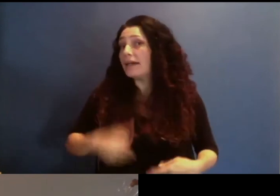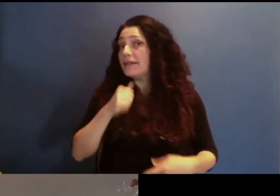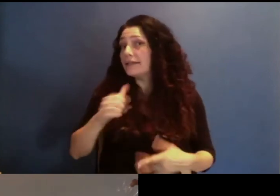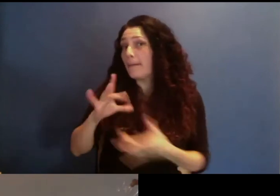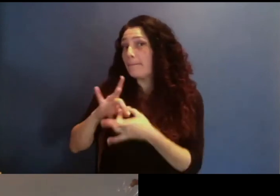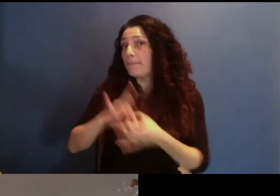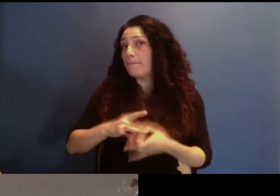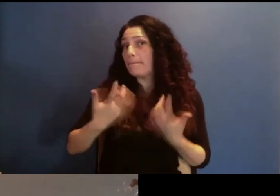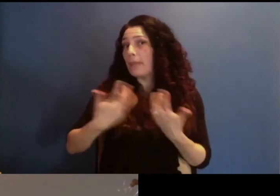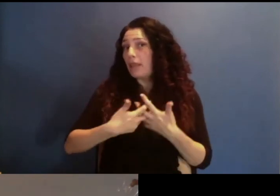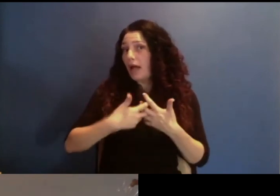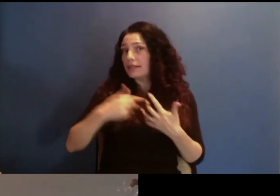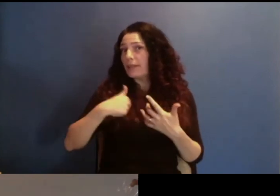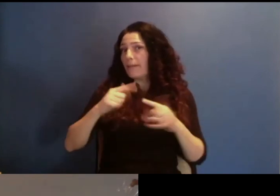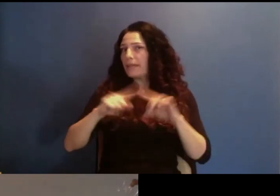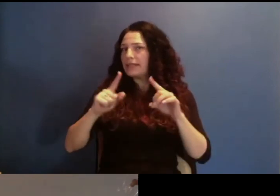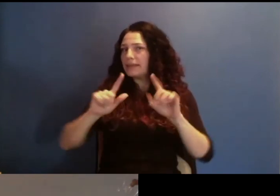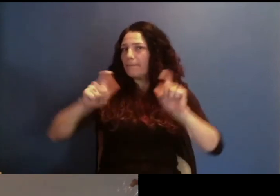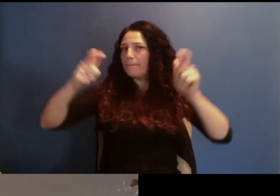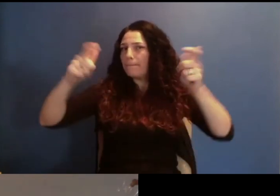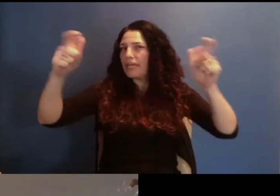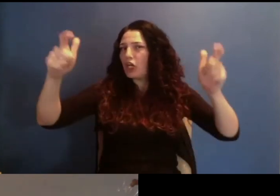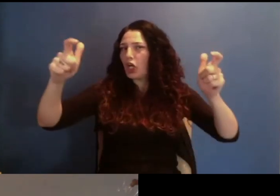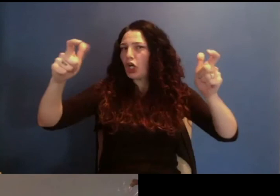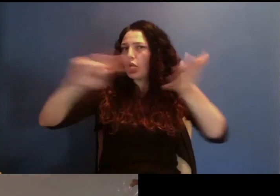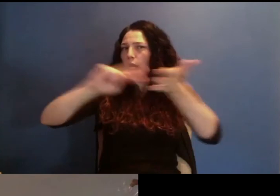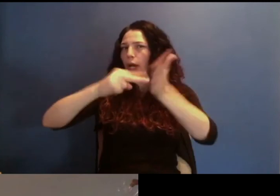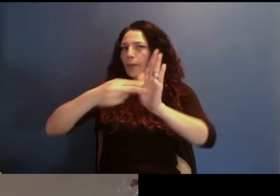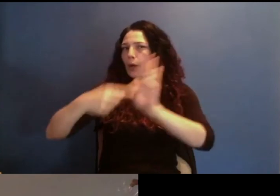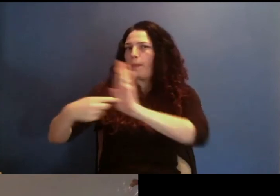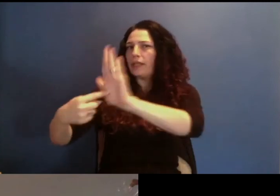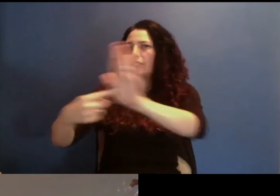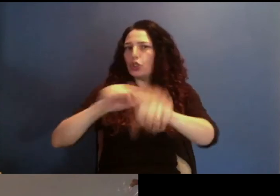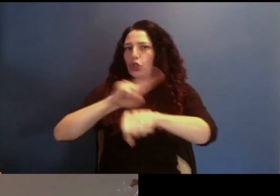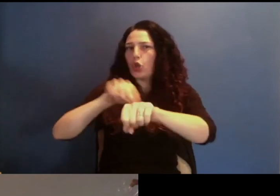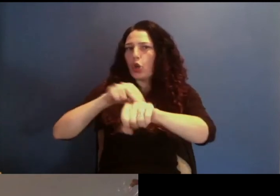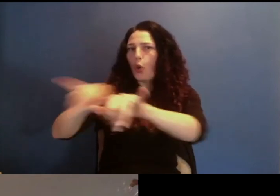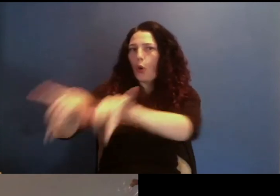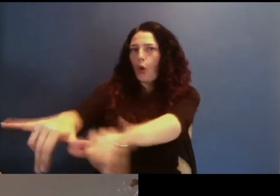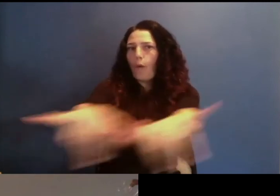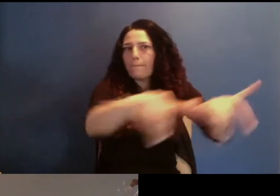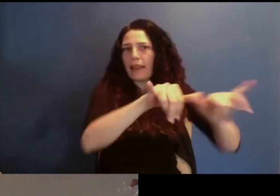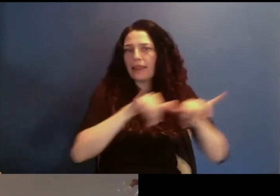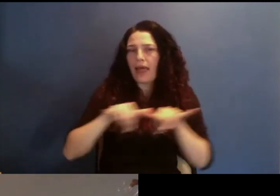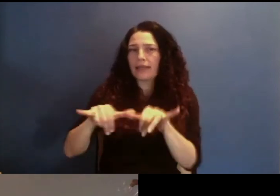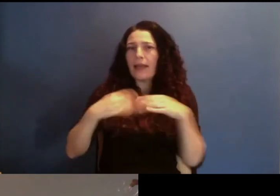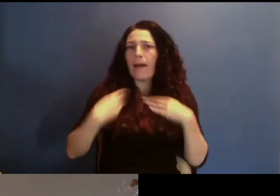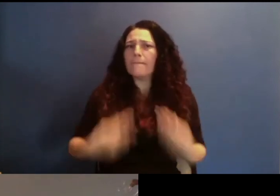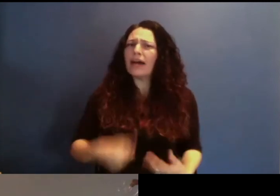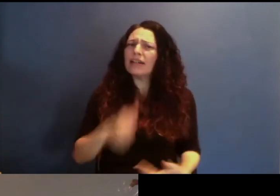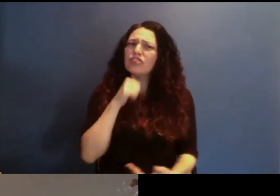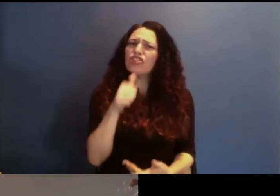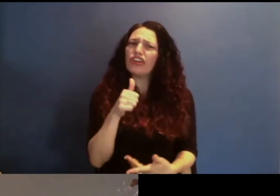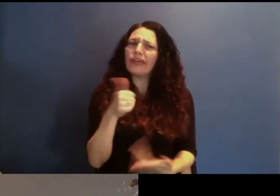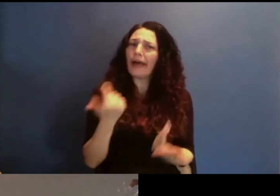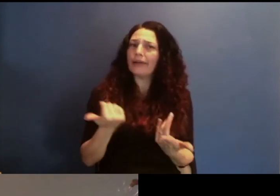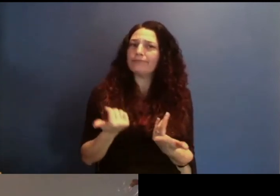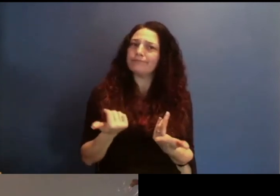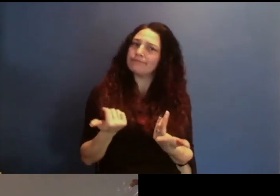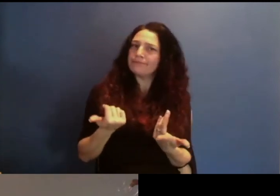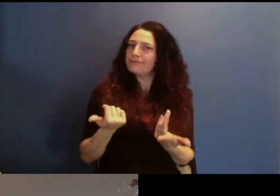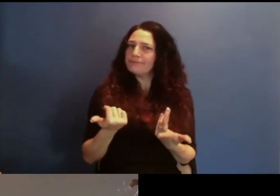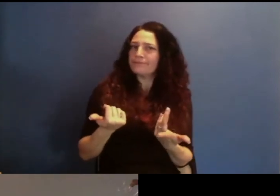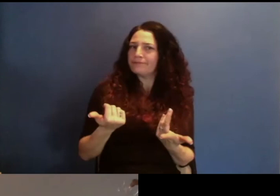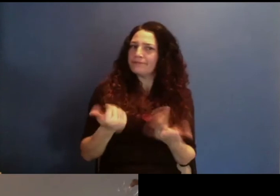is normalizing bodies that are not conventional. Mm-hmm. It's really not about me. You know what I mean? It's sort of